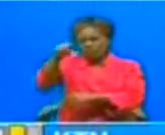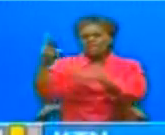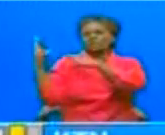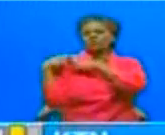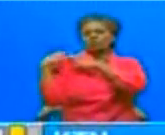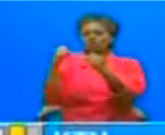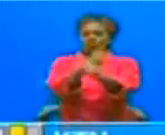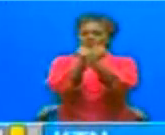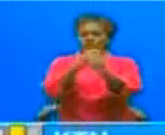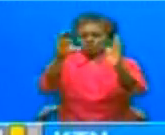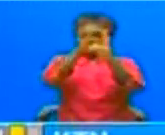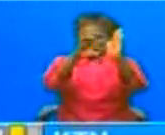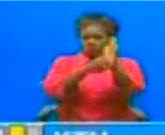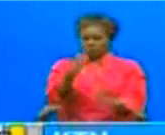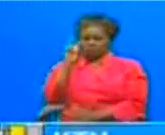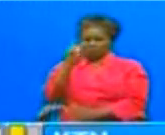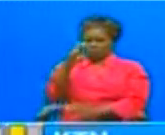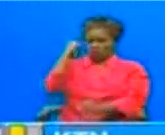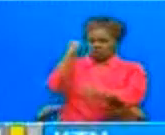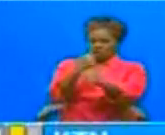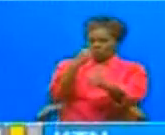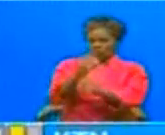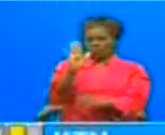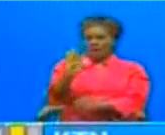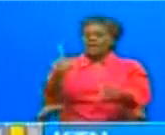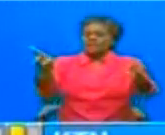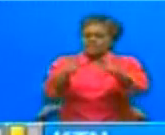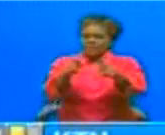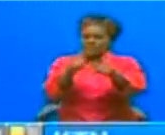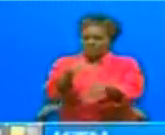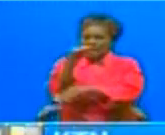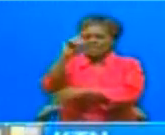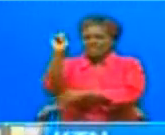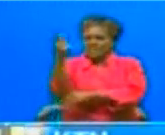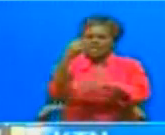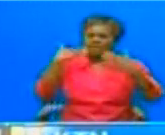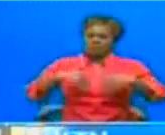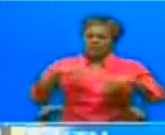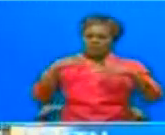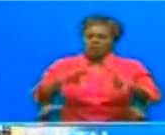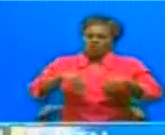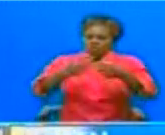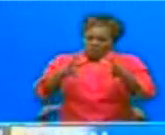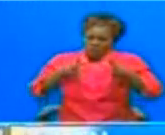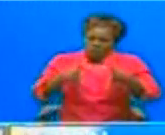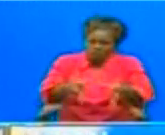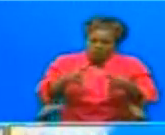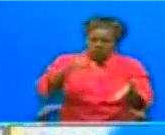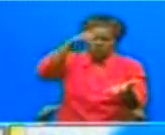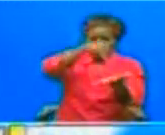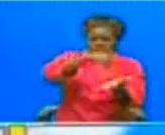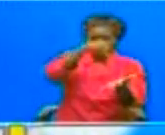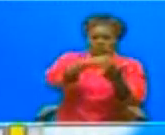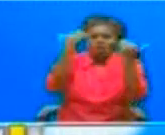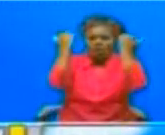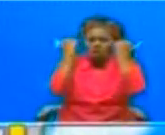safeguard the constitution to be vigilant in their duties. The commission also called on Kenyans to maintain sufficient pressure, including taking